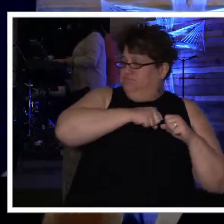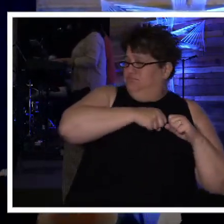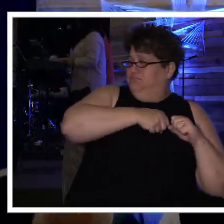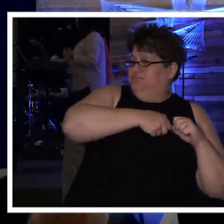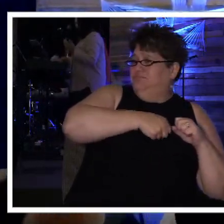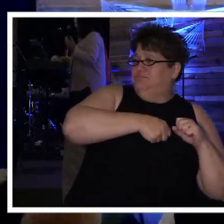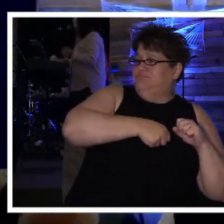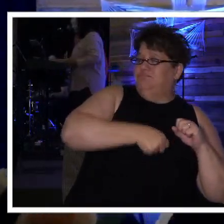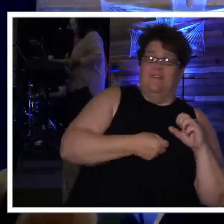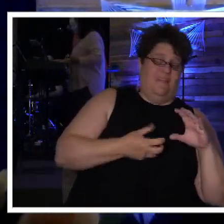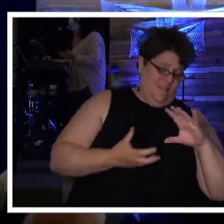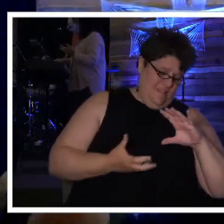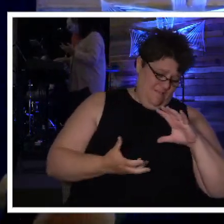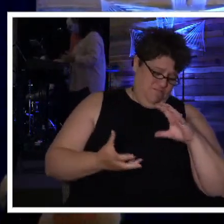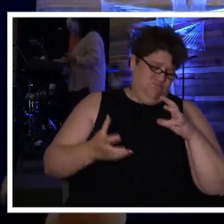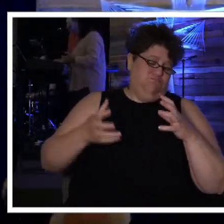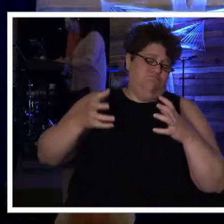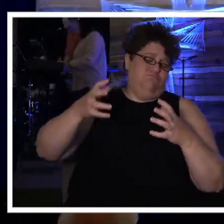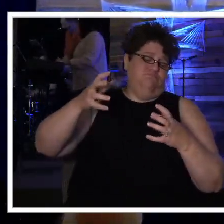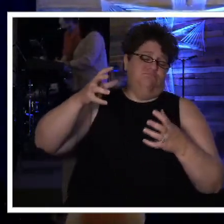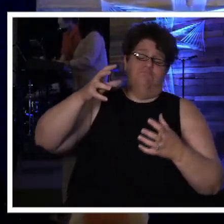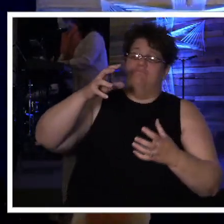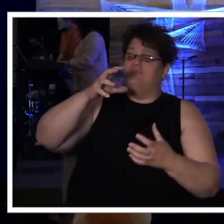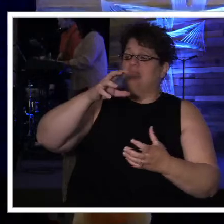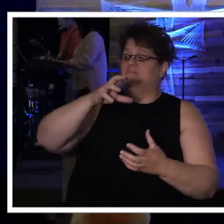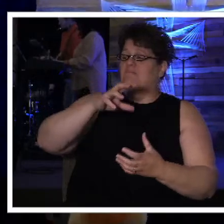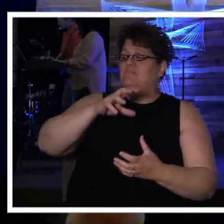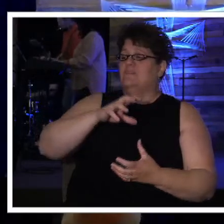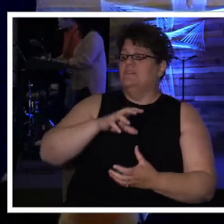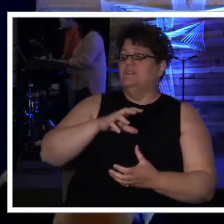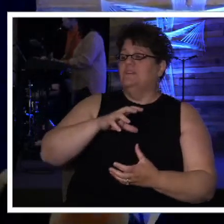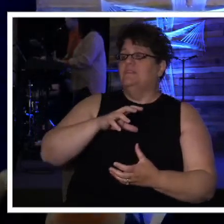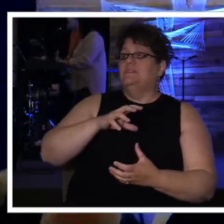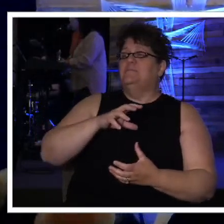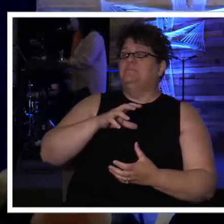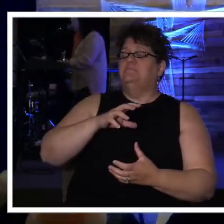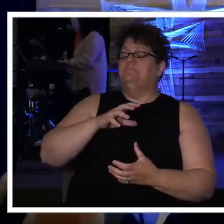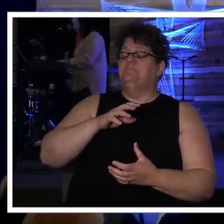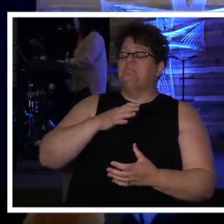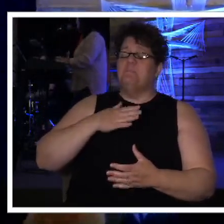Broken as my life may be,